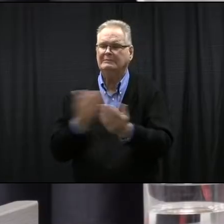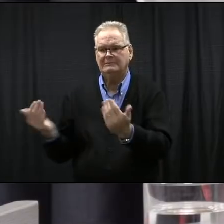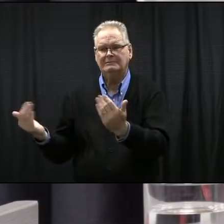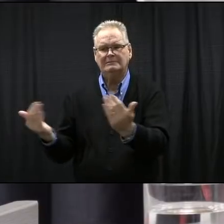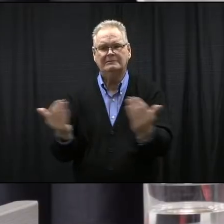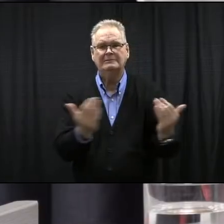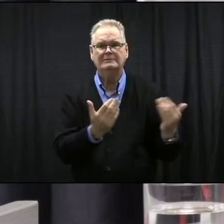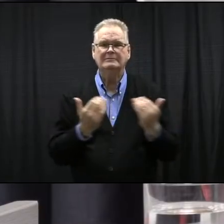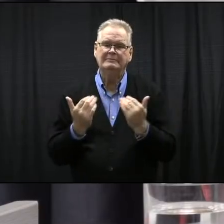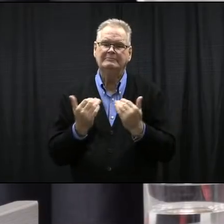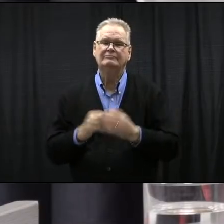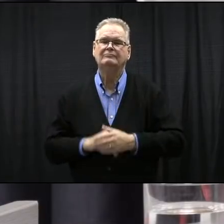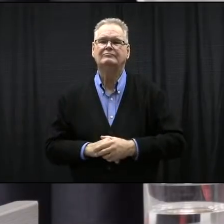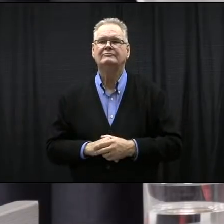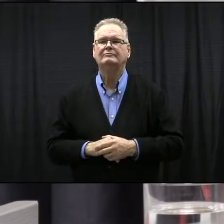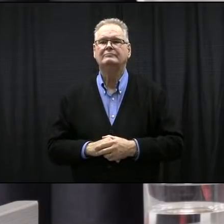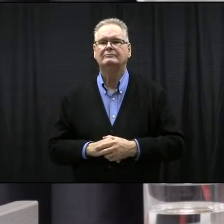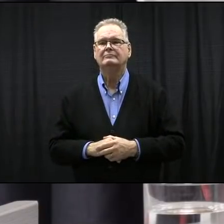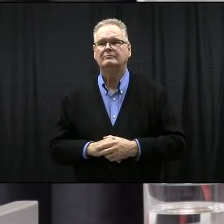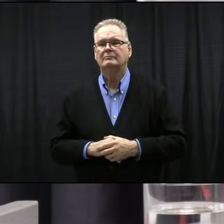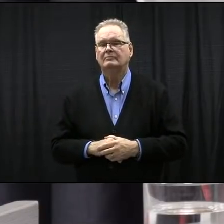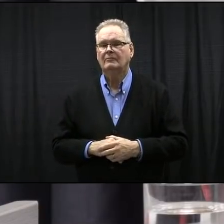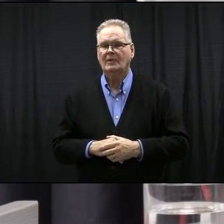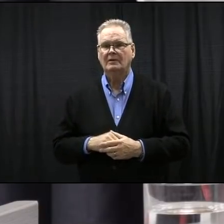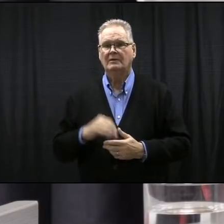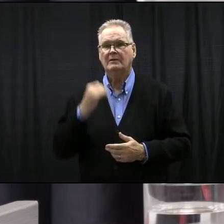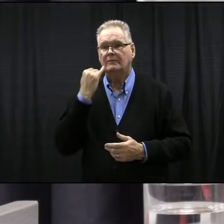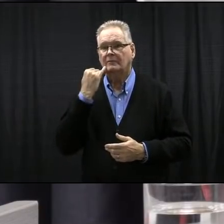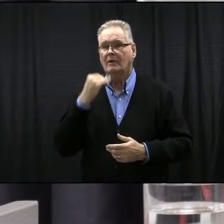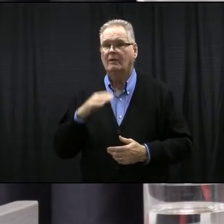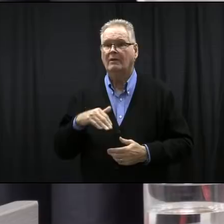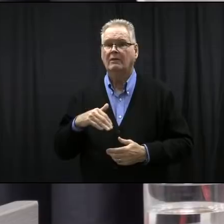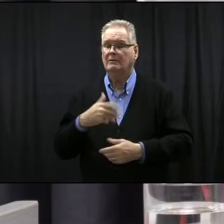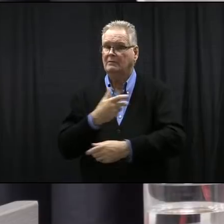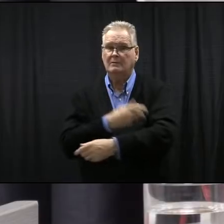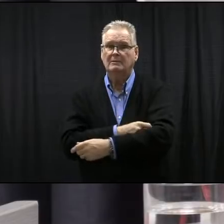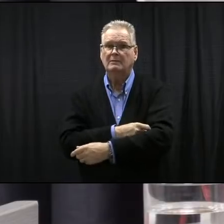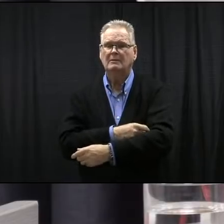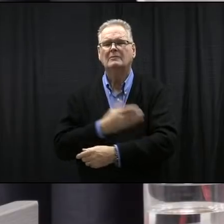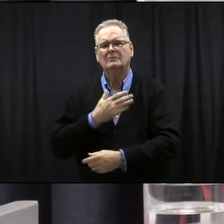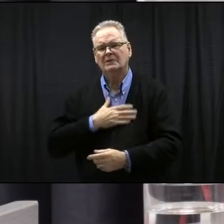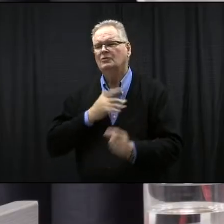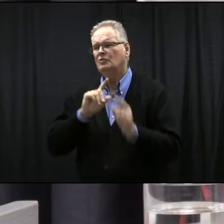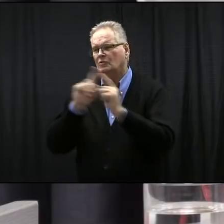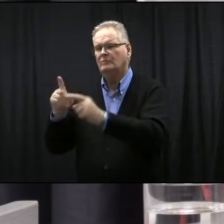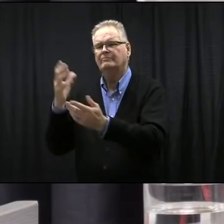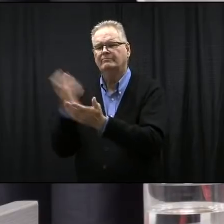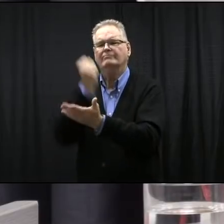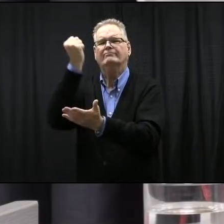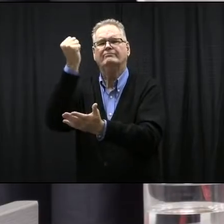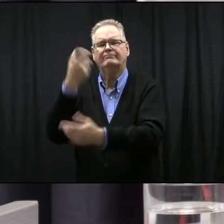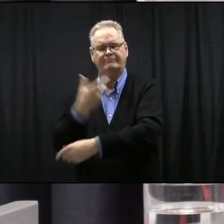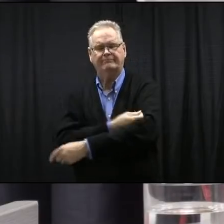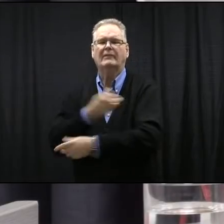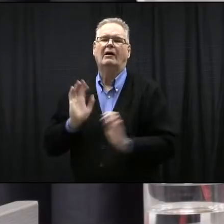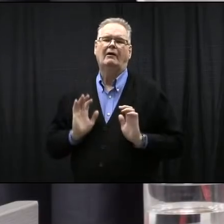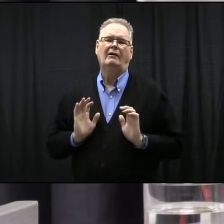if you haven't had a shot, get one. And if you've had your first, go back for the second. It is